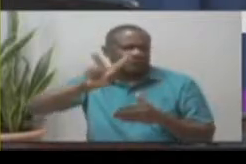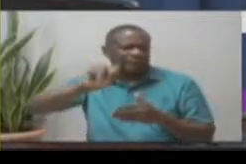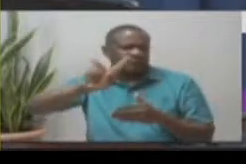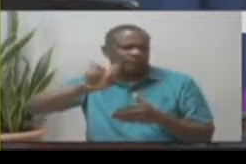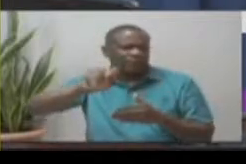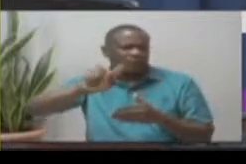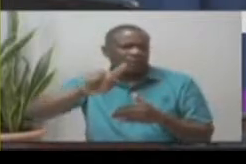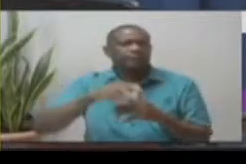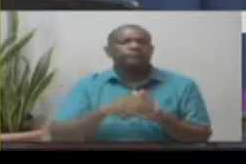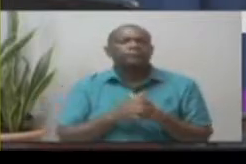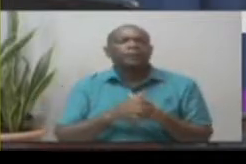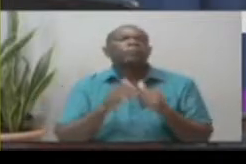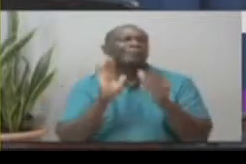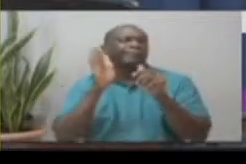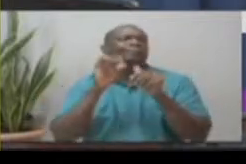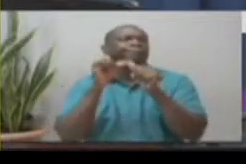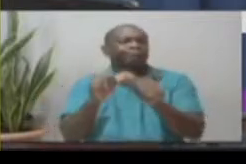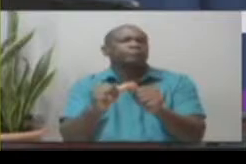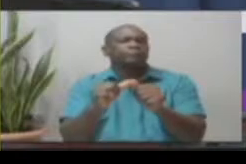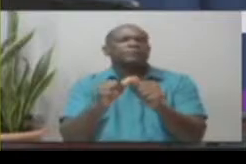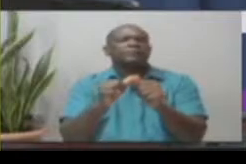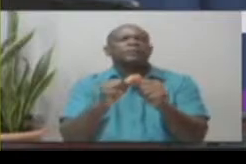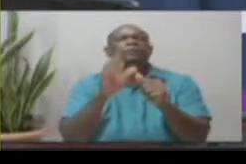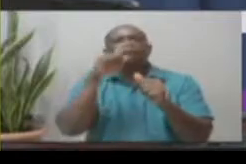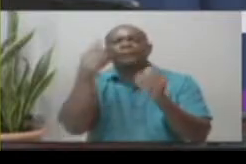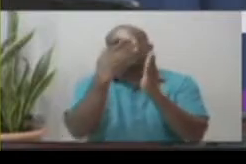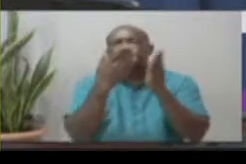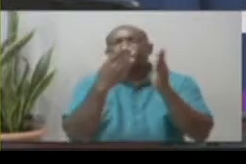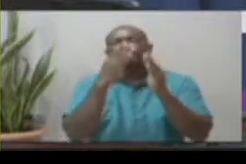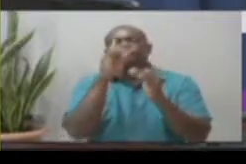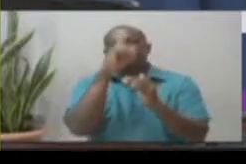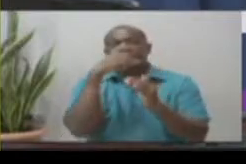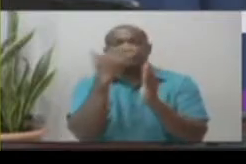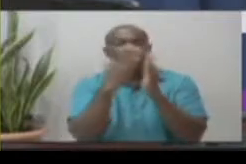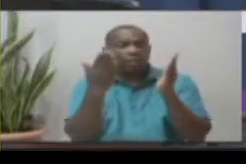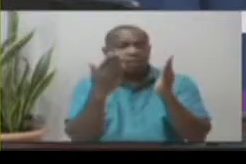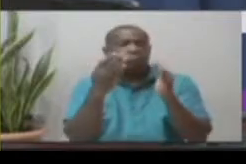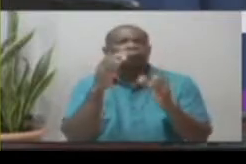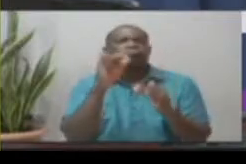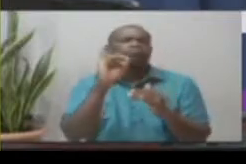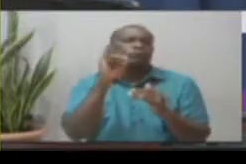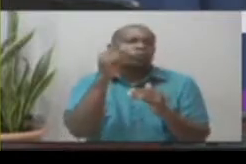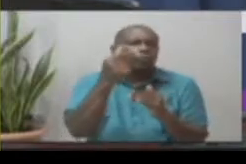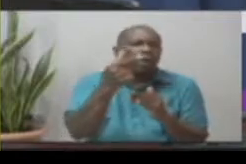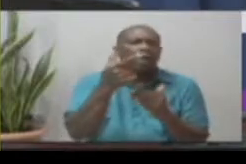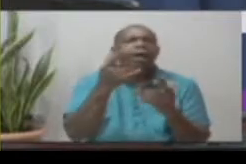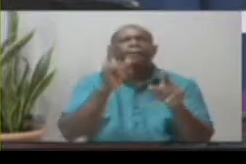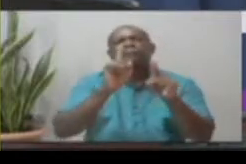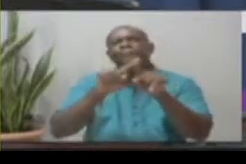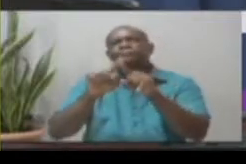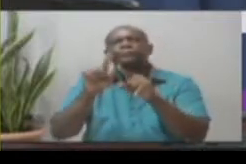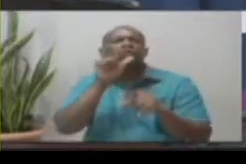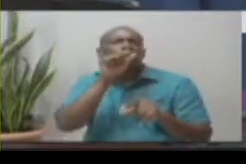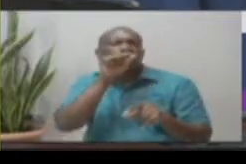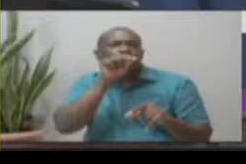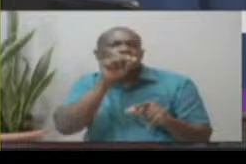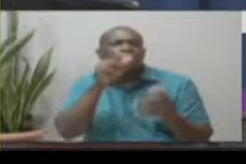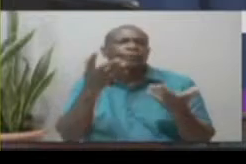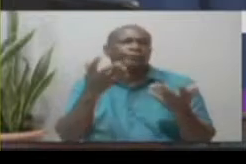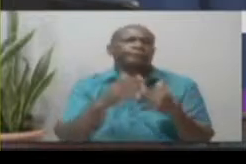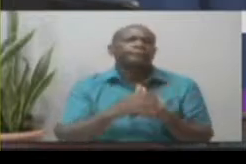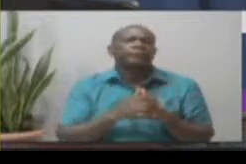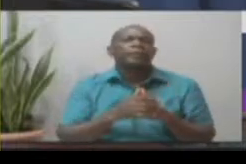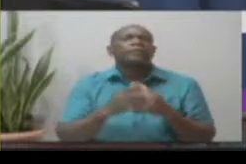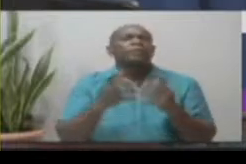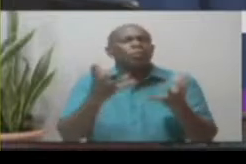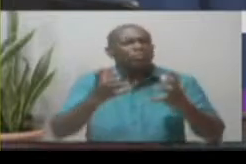social media and newspaper coverage to encourage persons to get that 1-to-1 ratio. For every one person